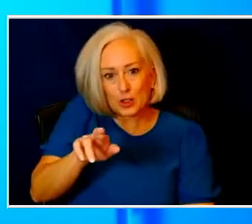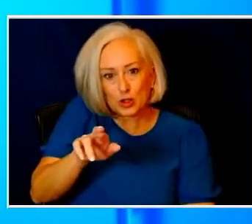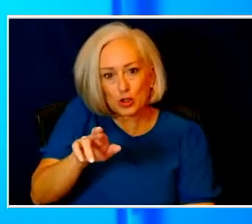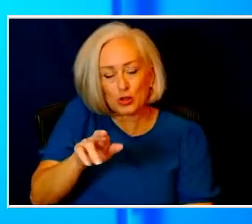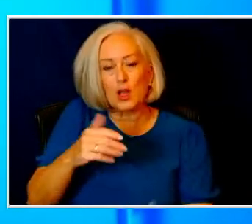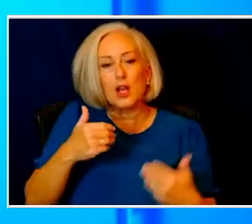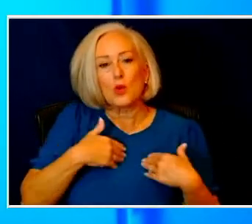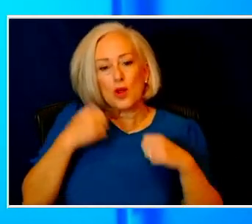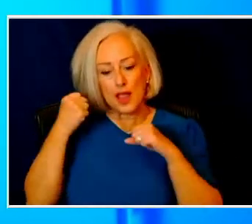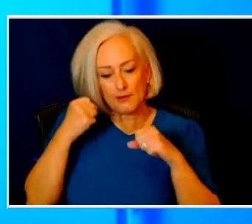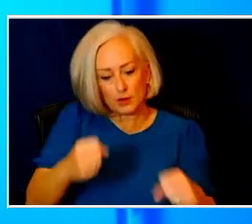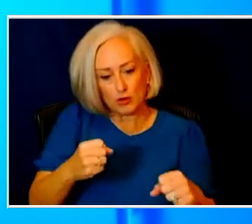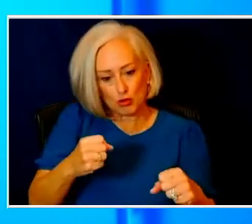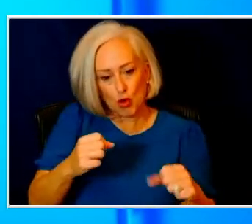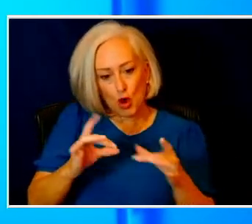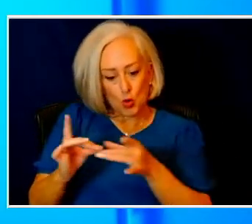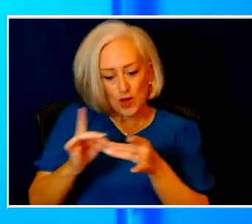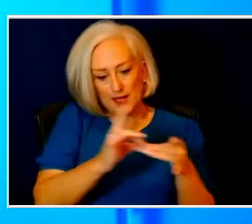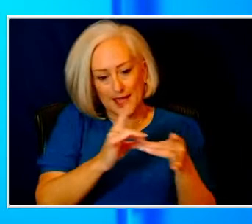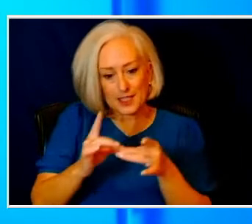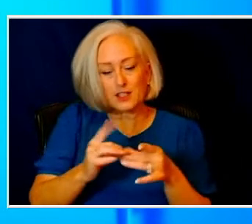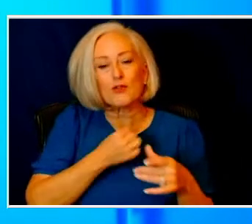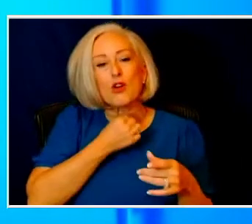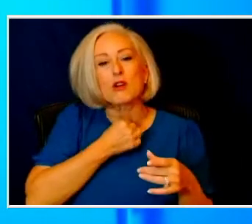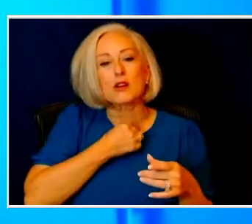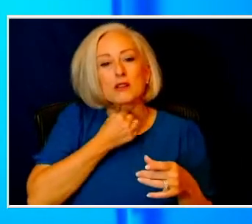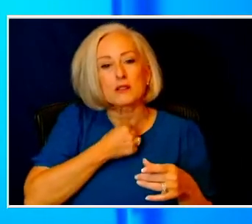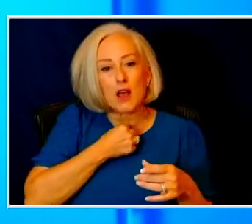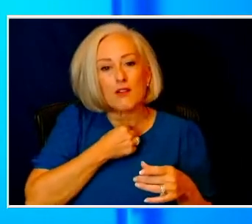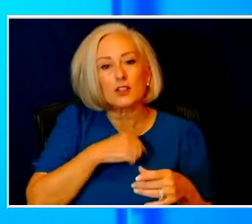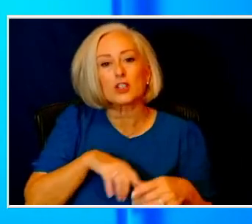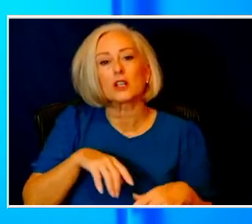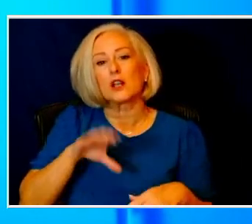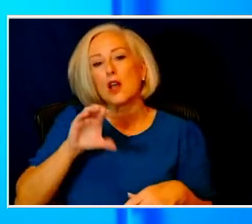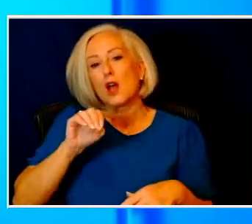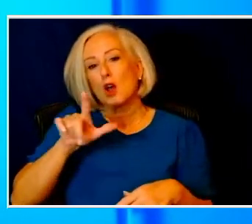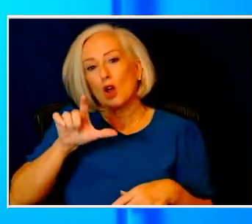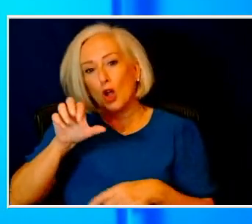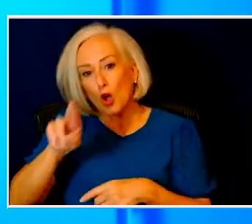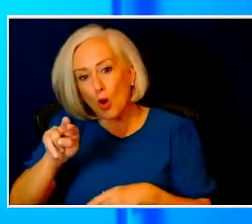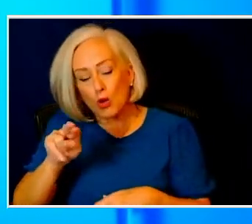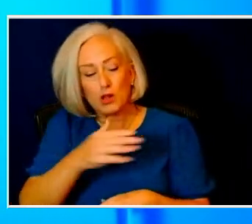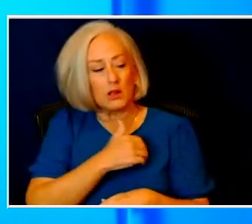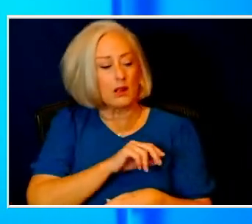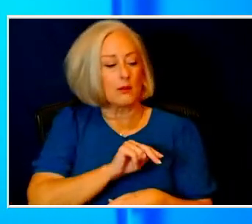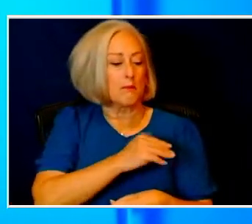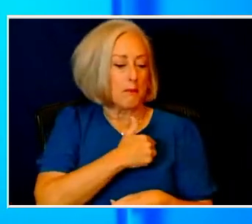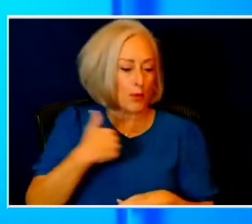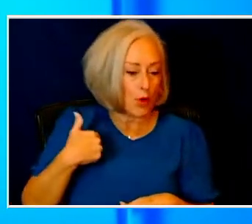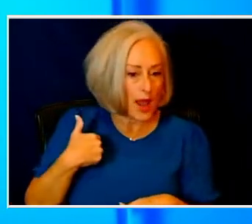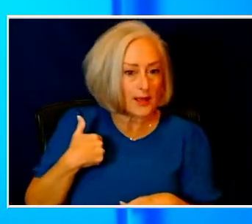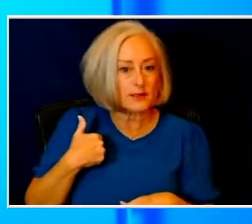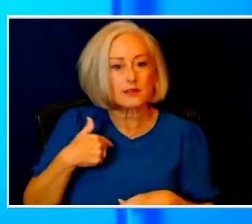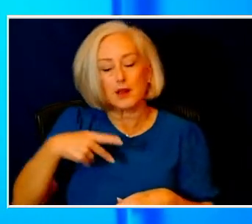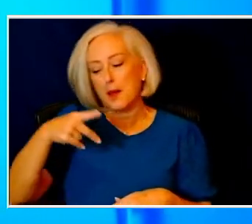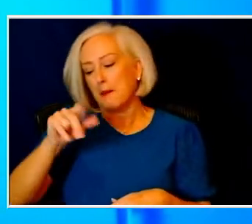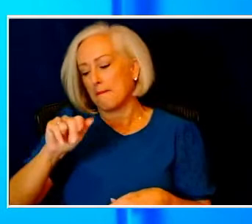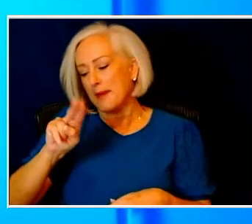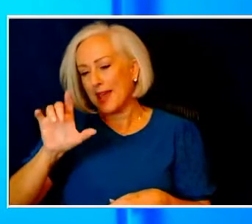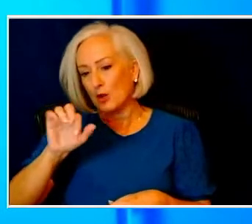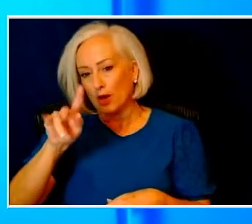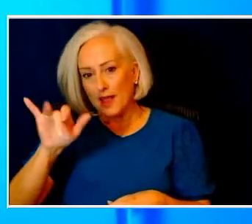between obesity and esophageal cancer, colon cancer, breast cancer, pancreatic cancer, and a number of other ones as